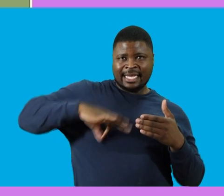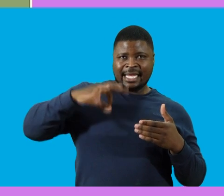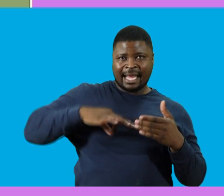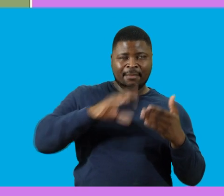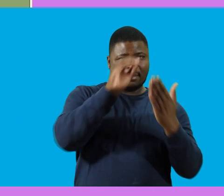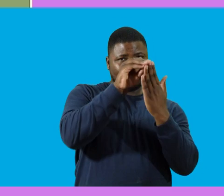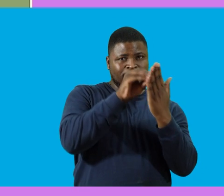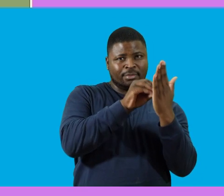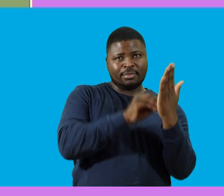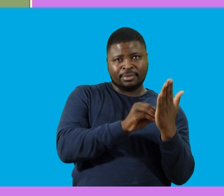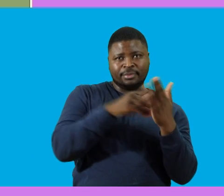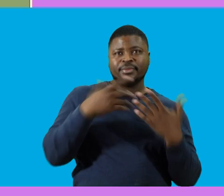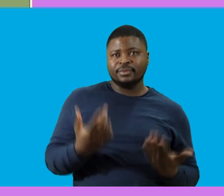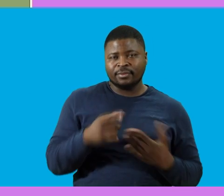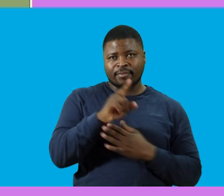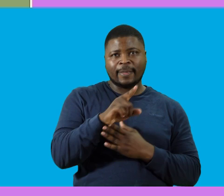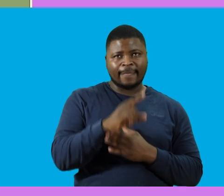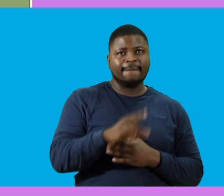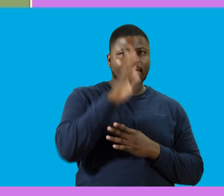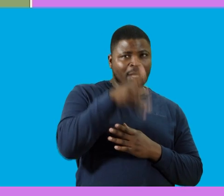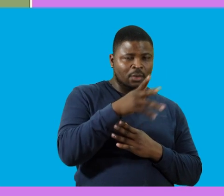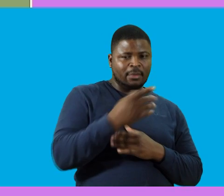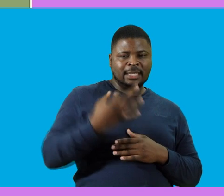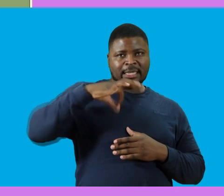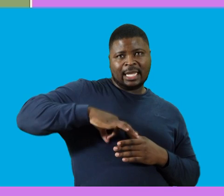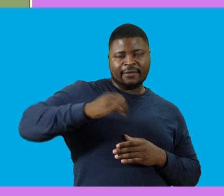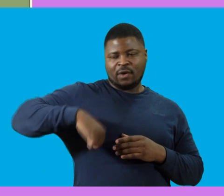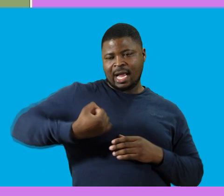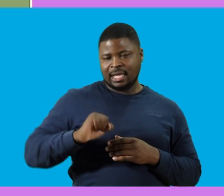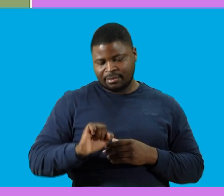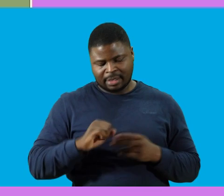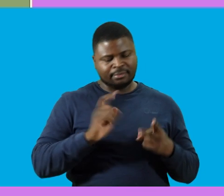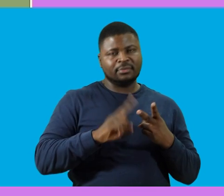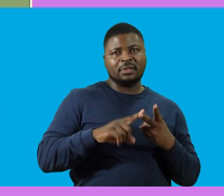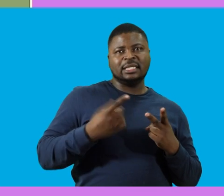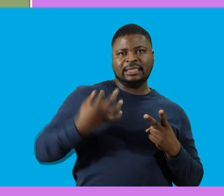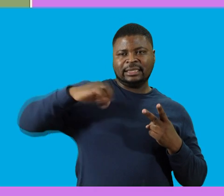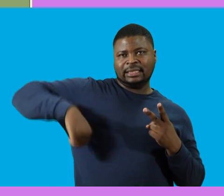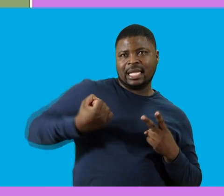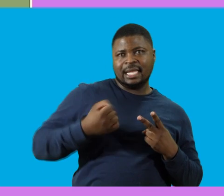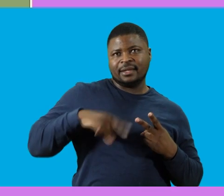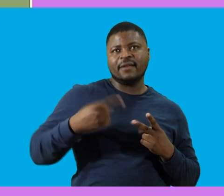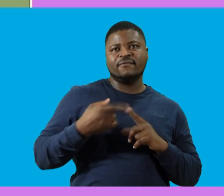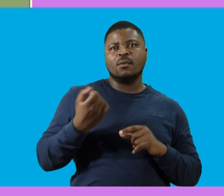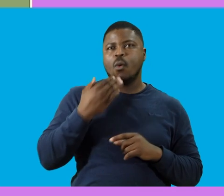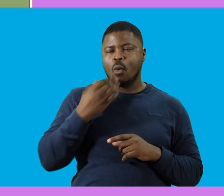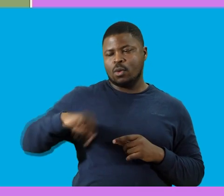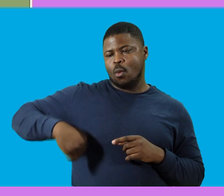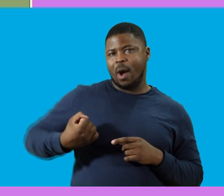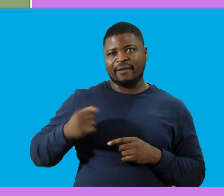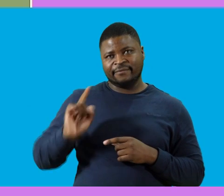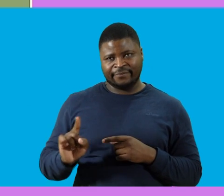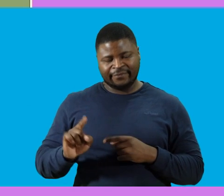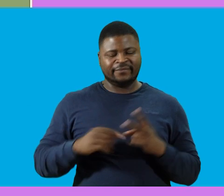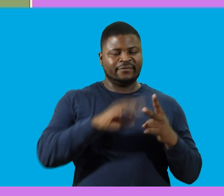a household, there will be a salary for the husband and a salary for the wife if she's working.